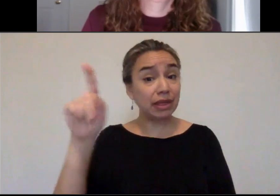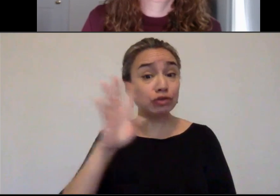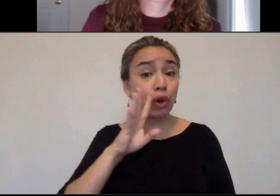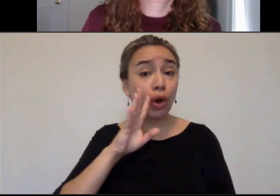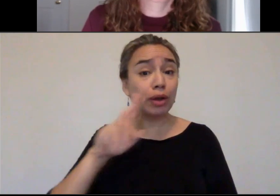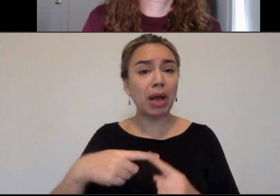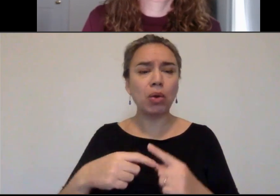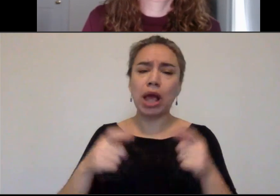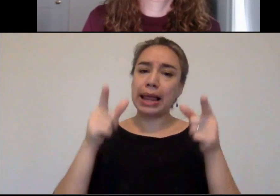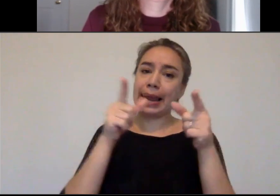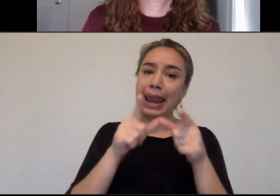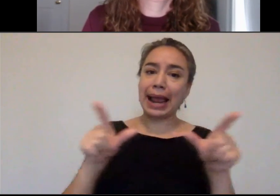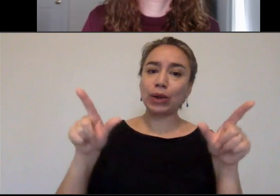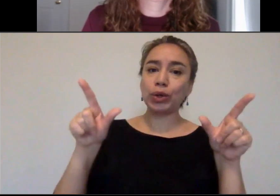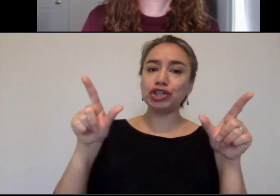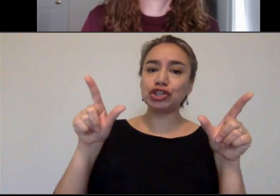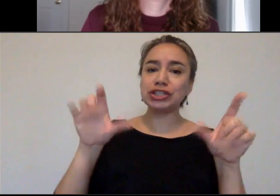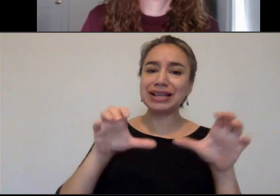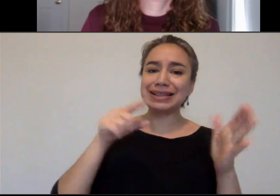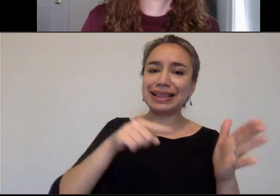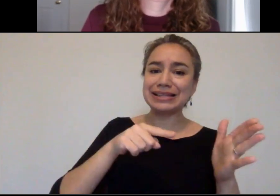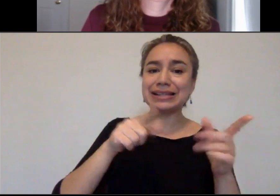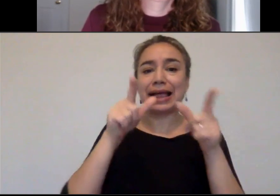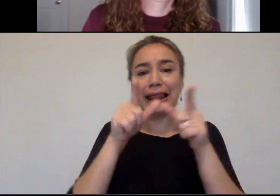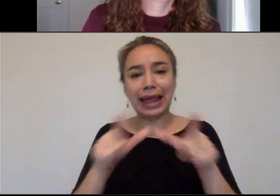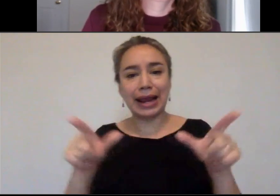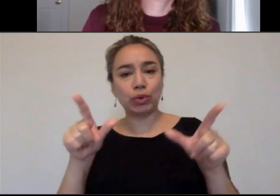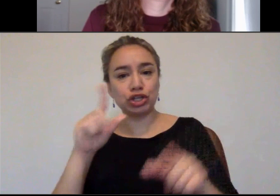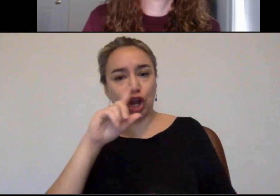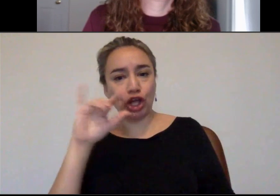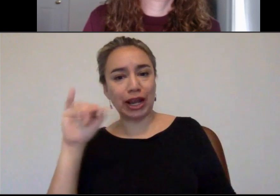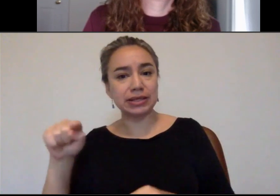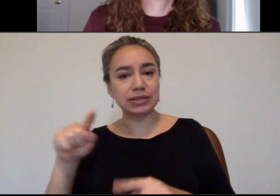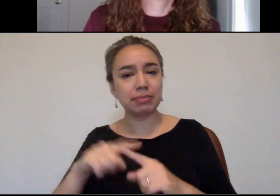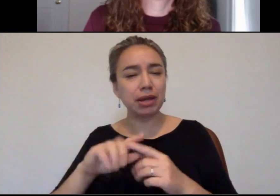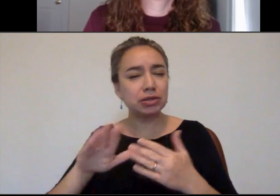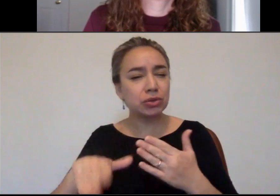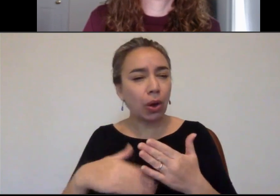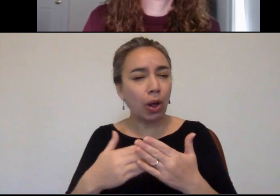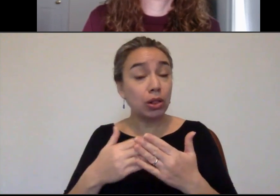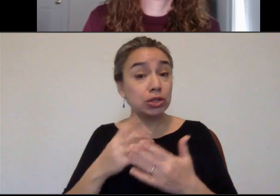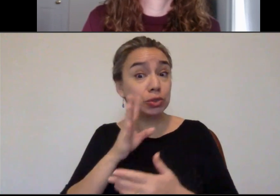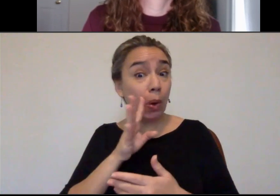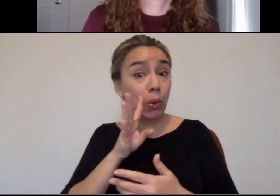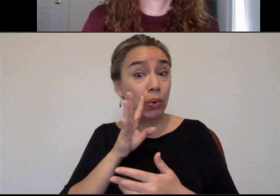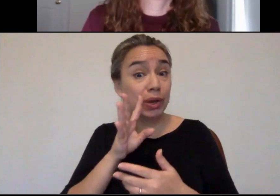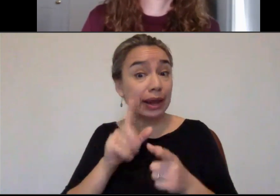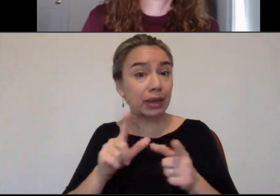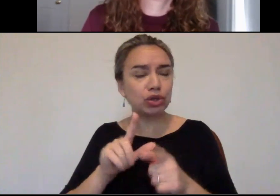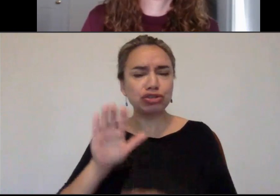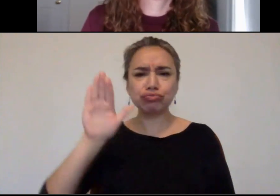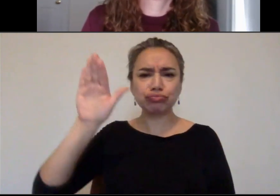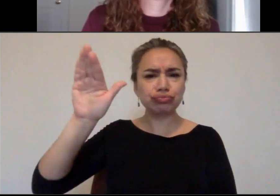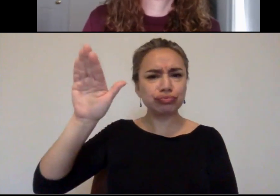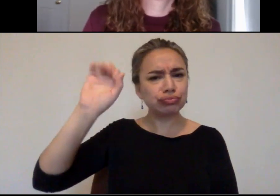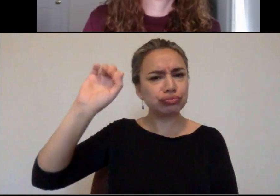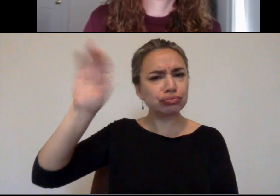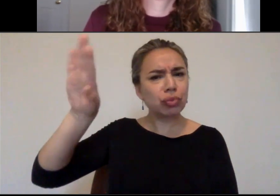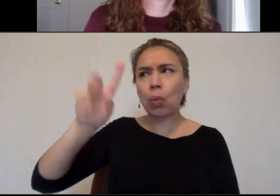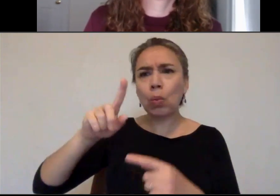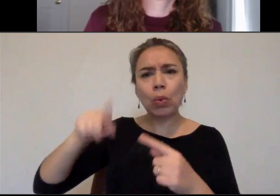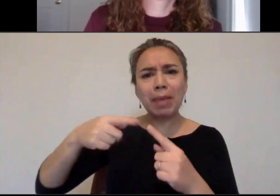what language does and this is what language looks like, but they're basing it on spoken language, call them out or question them. Say, well, what